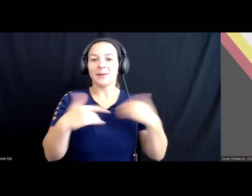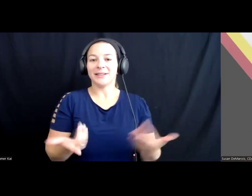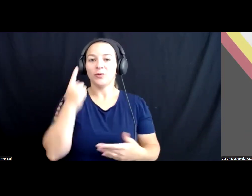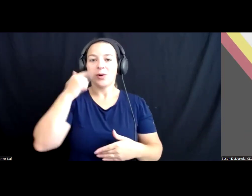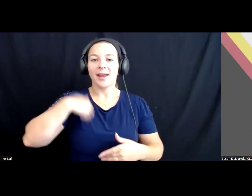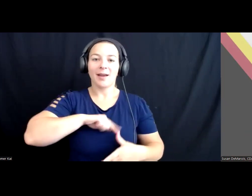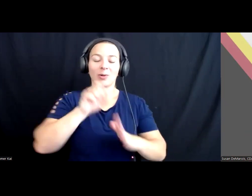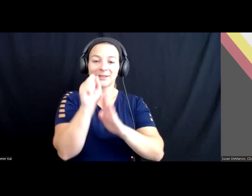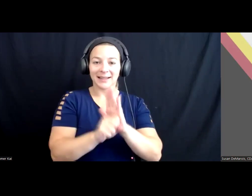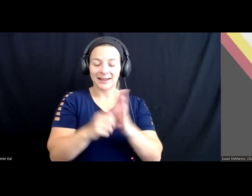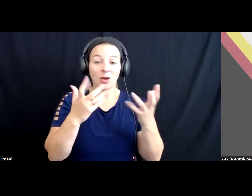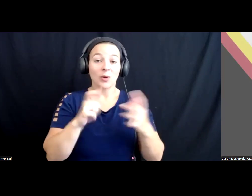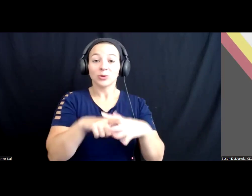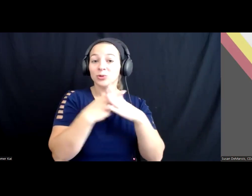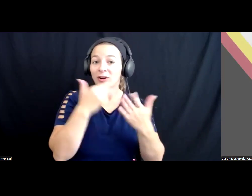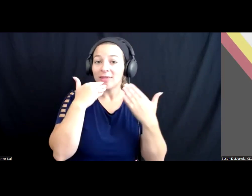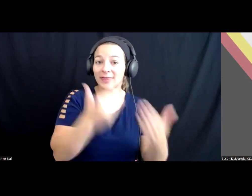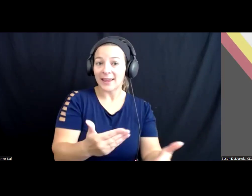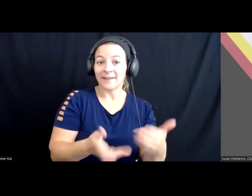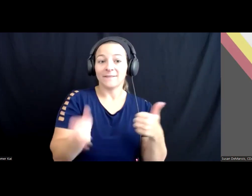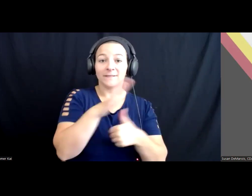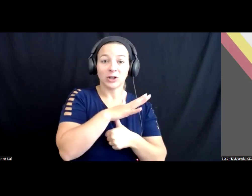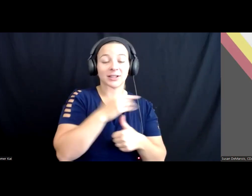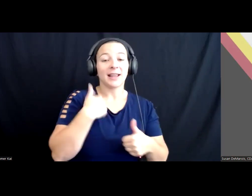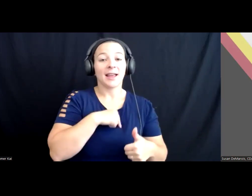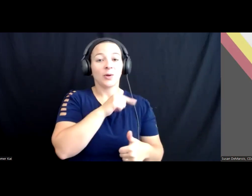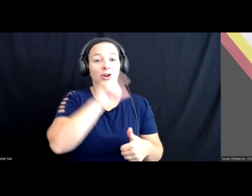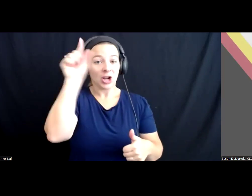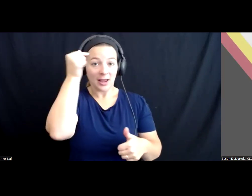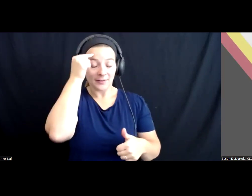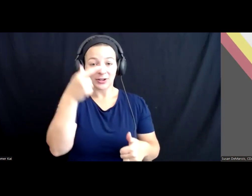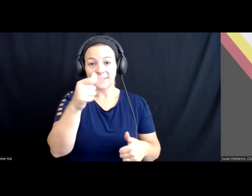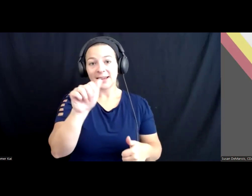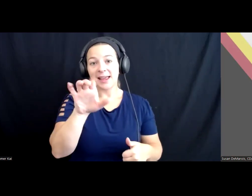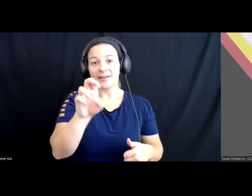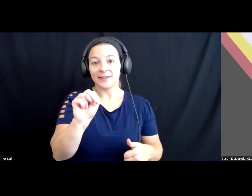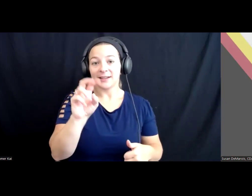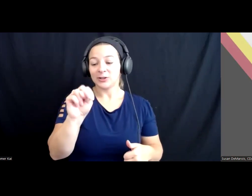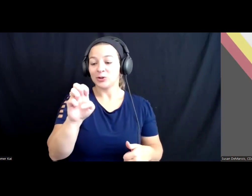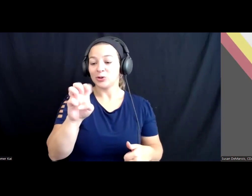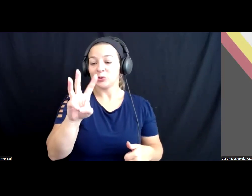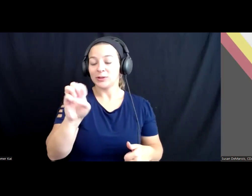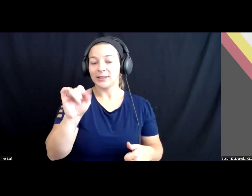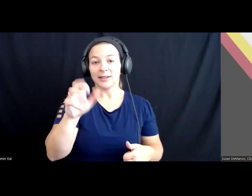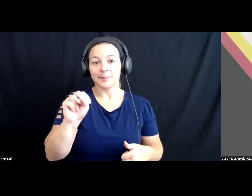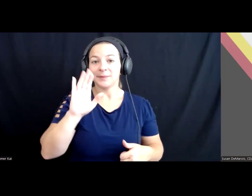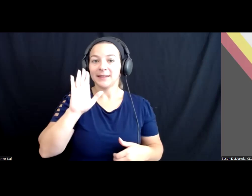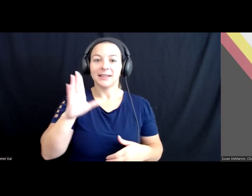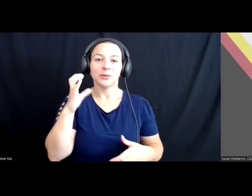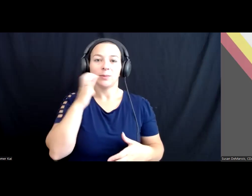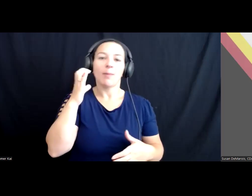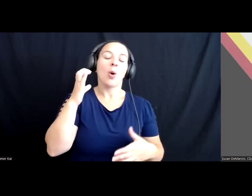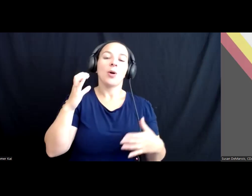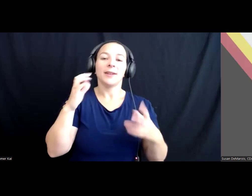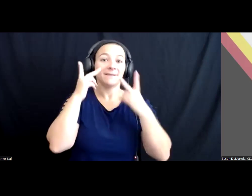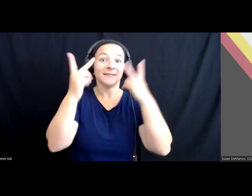want to start by thanking first and foremost our Governor, Gavin Newsom, whose bold vision in launching the Master